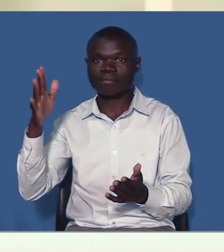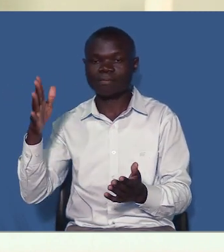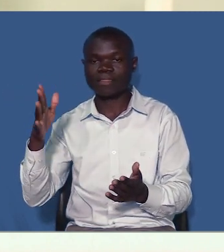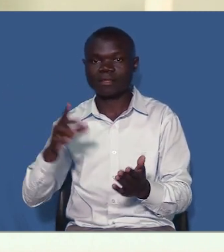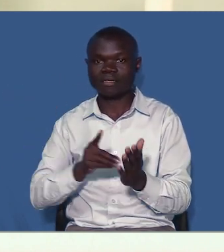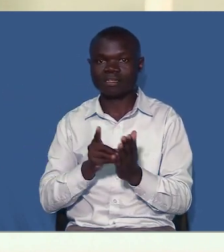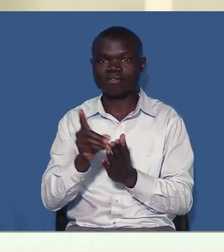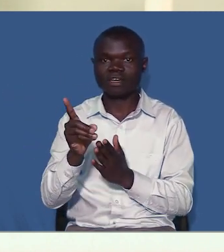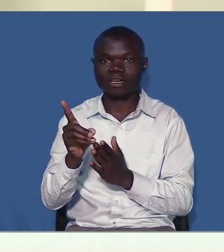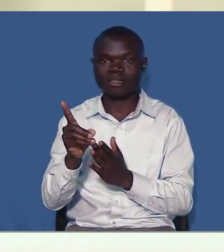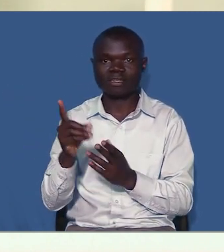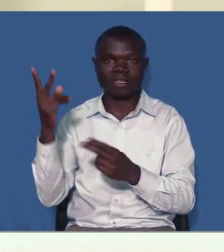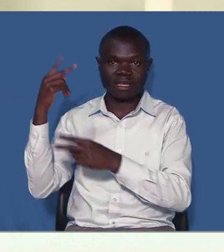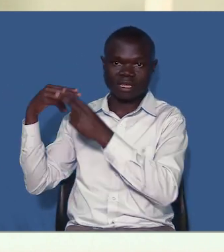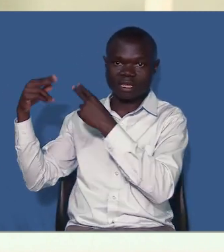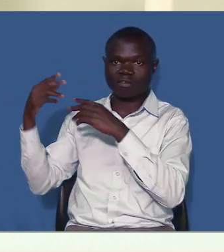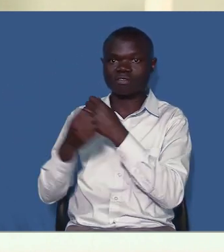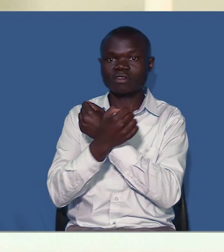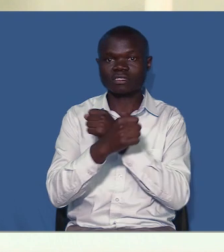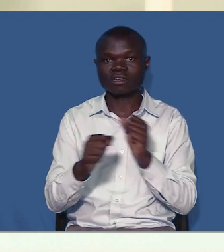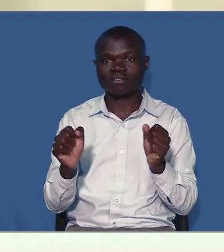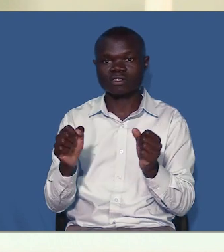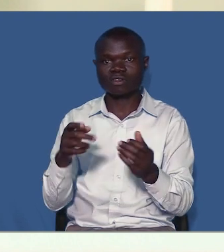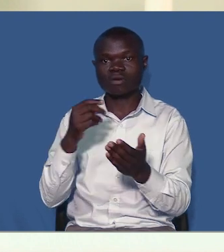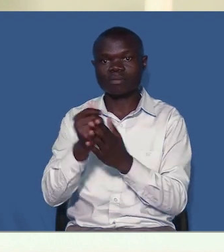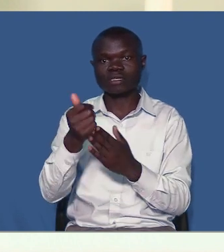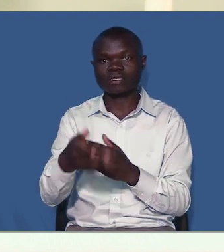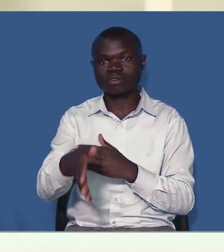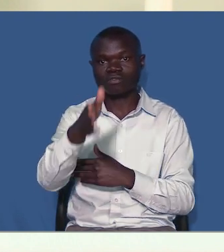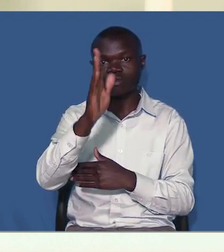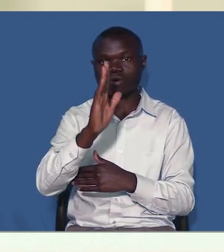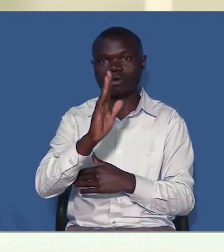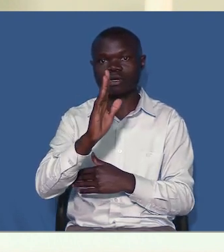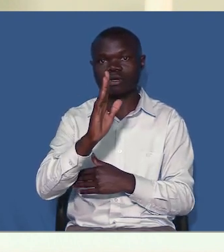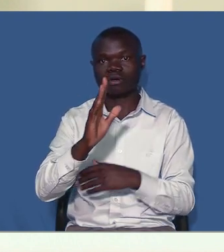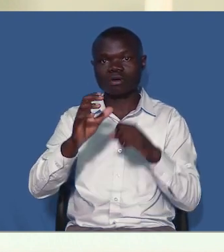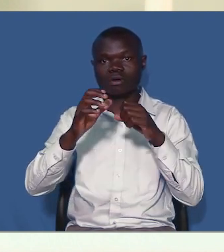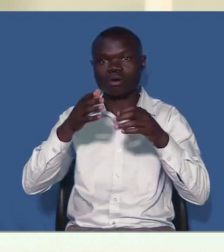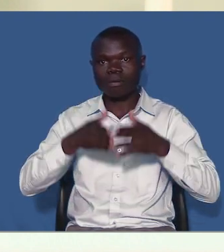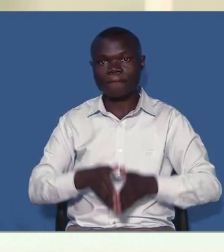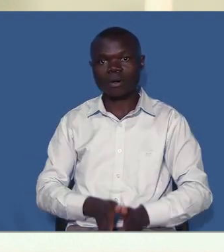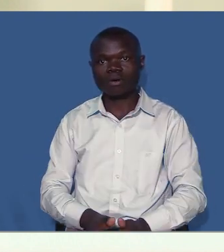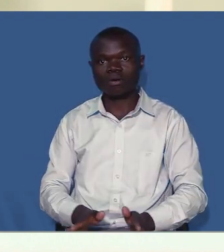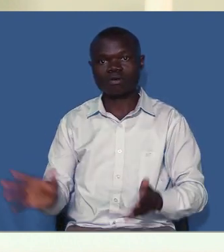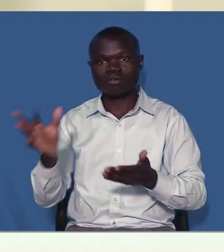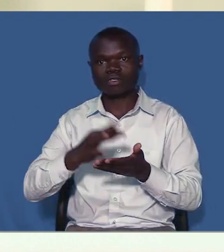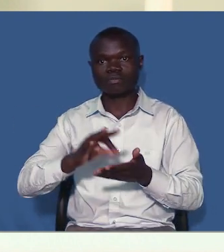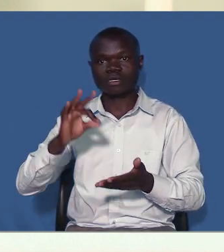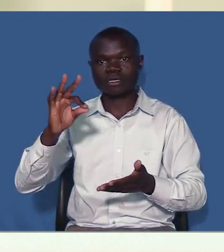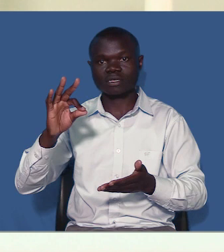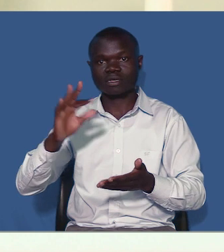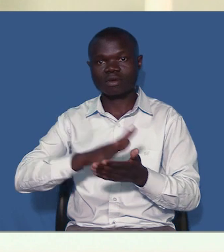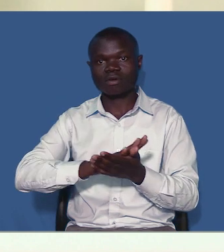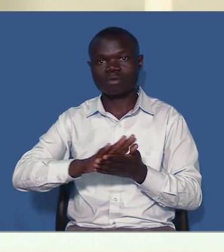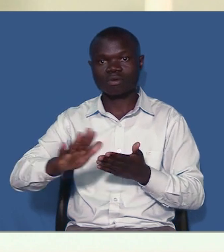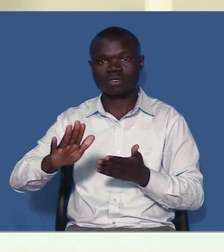heir of salvation, purchase of God, born of his spirit, washed